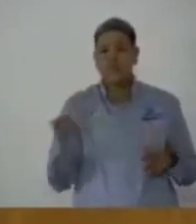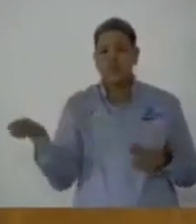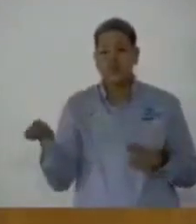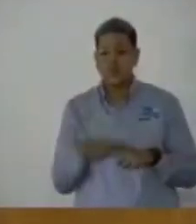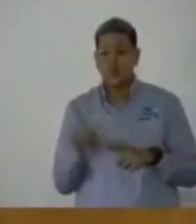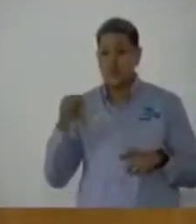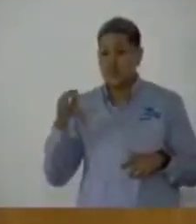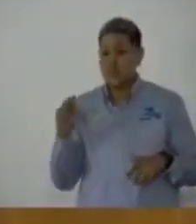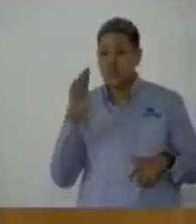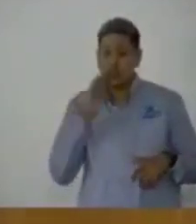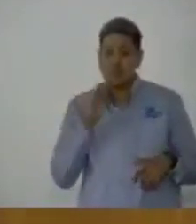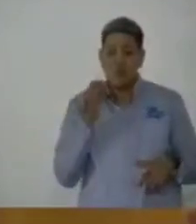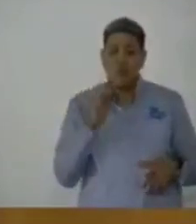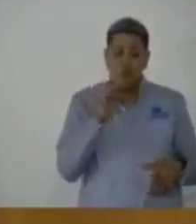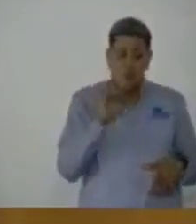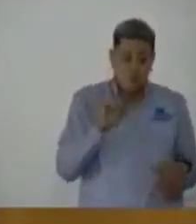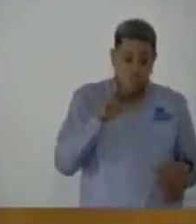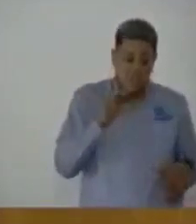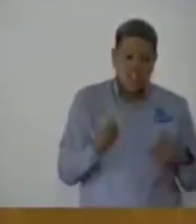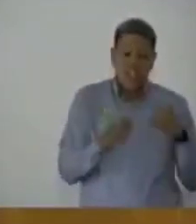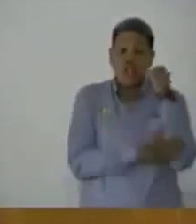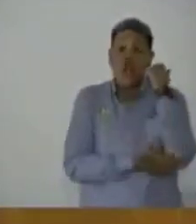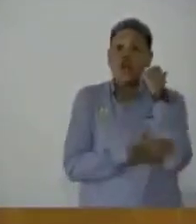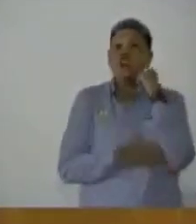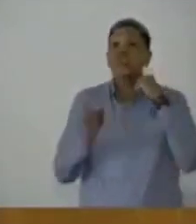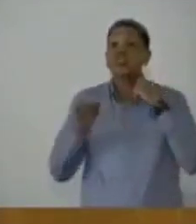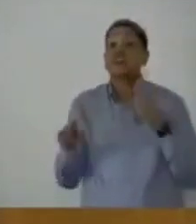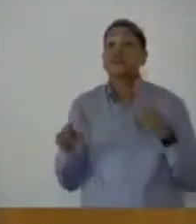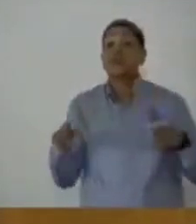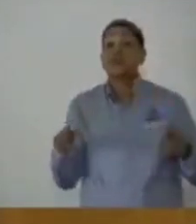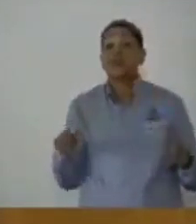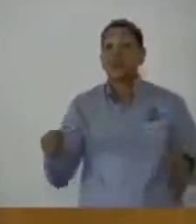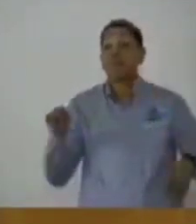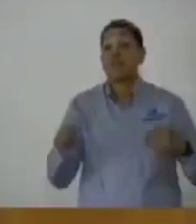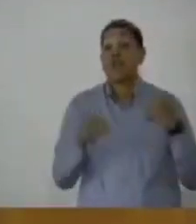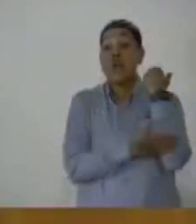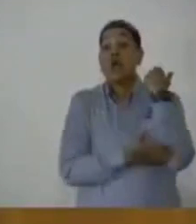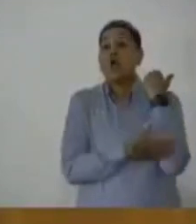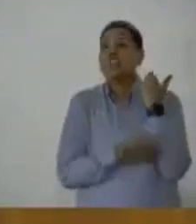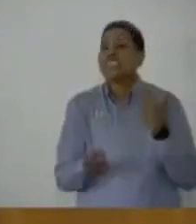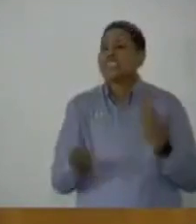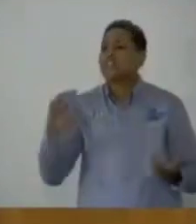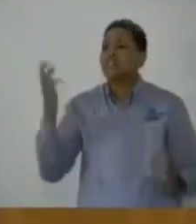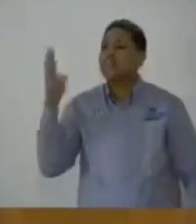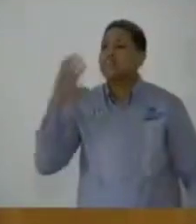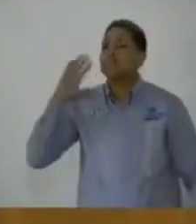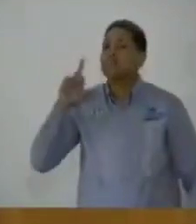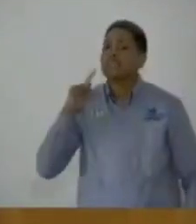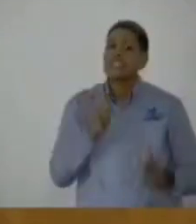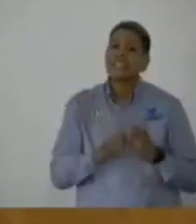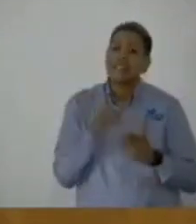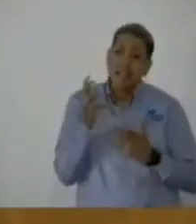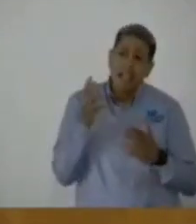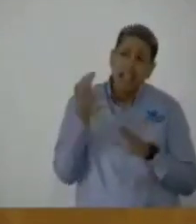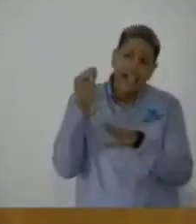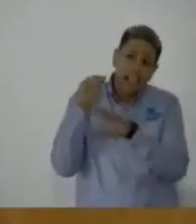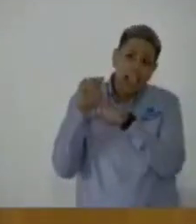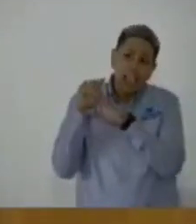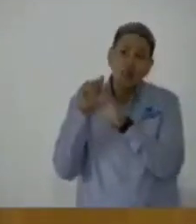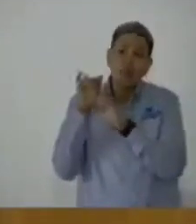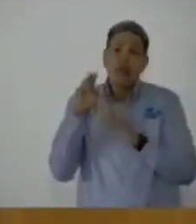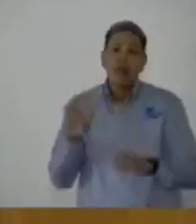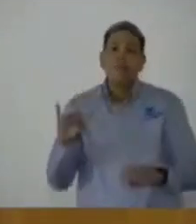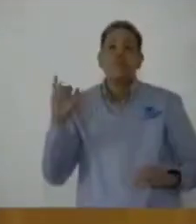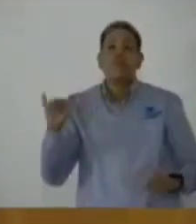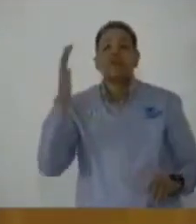Brown and Mary Jane. No, the country, our JLP and PMP, the country had difficulty in renegotiating. And